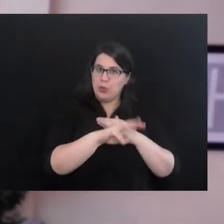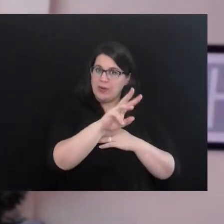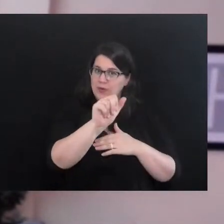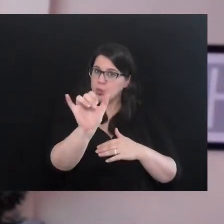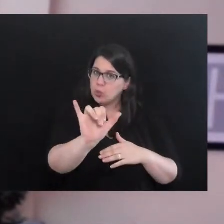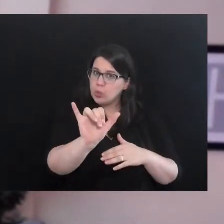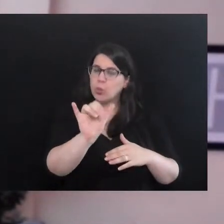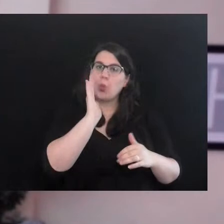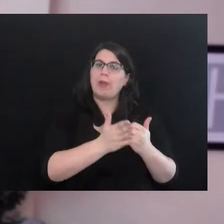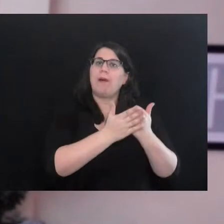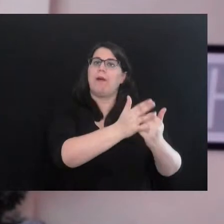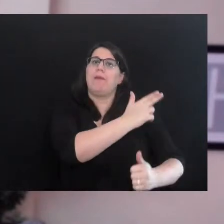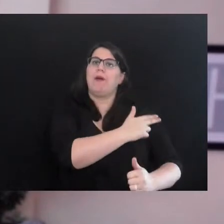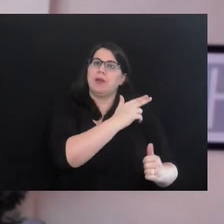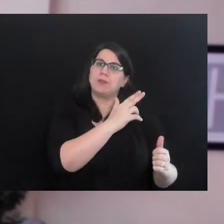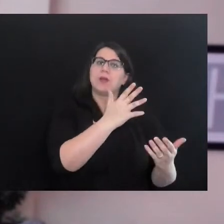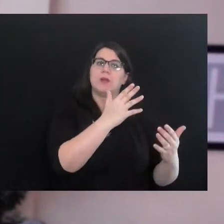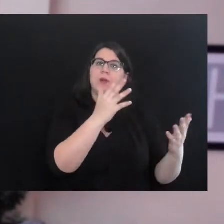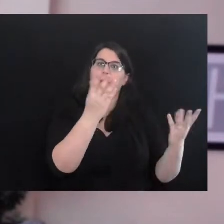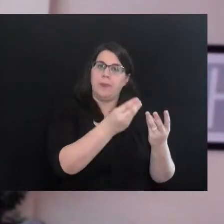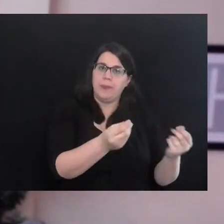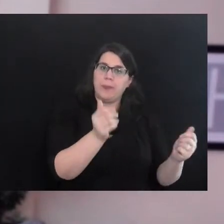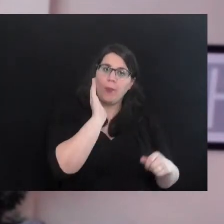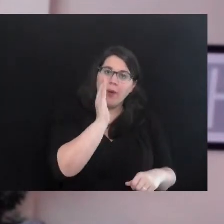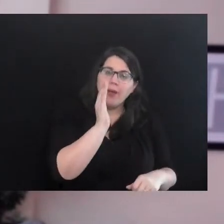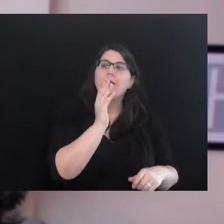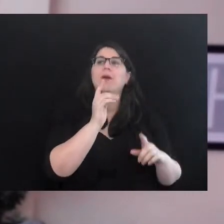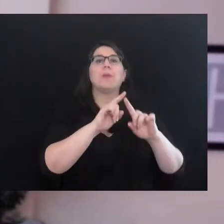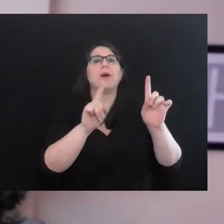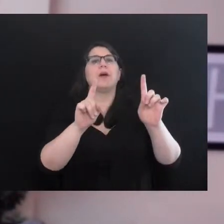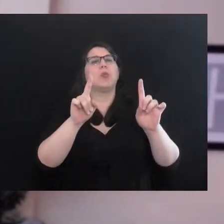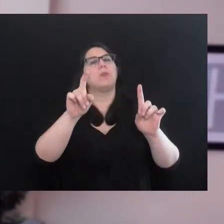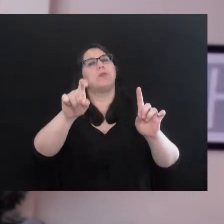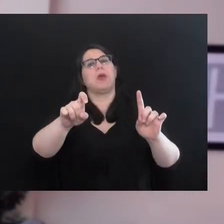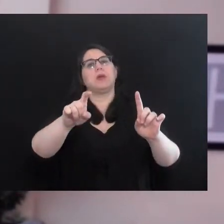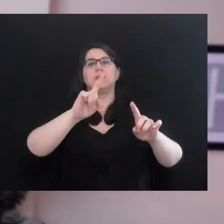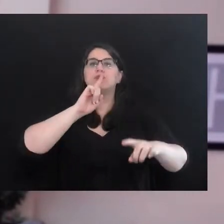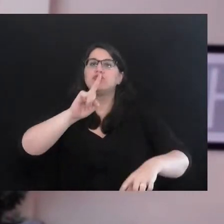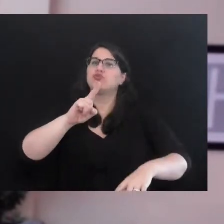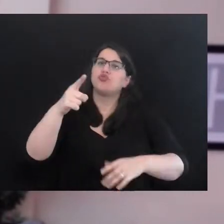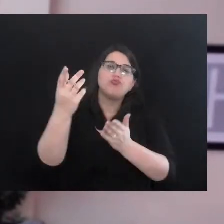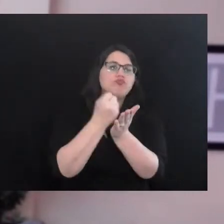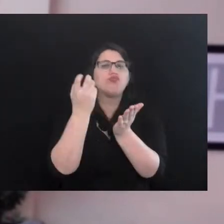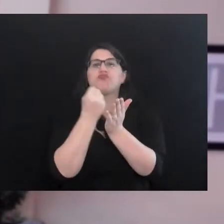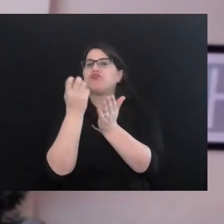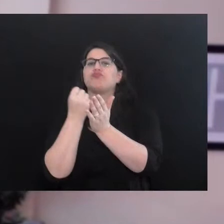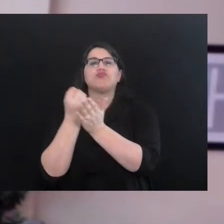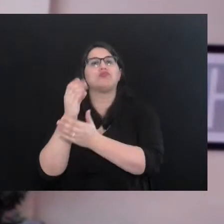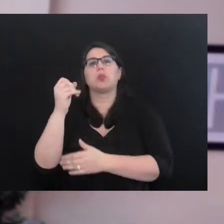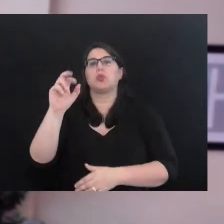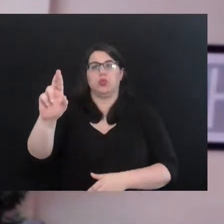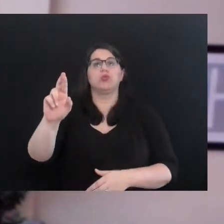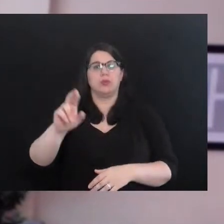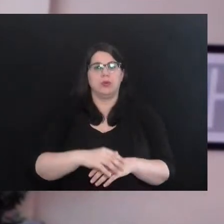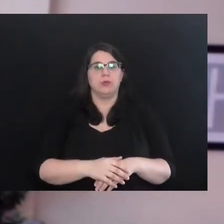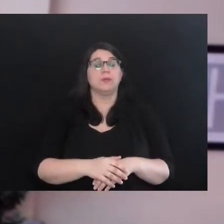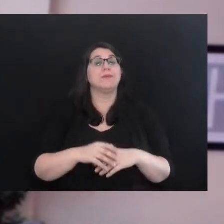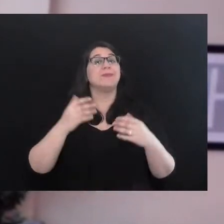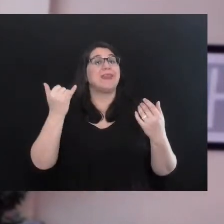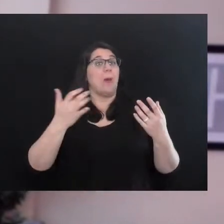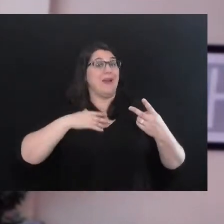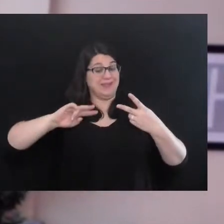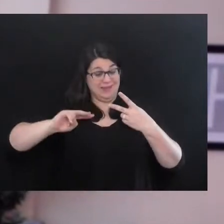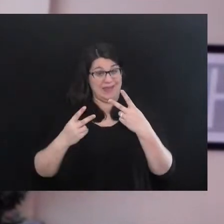protect our hospitals, but we have to make sure that our population is going there. And let me just discuss the second